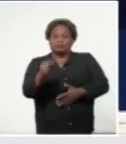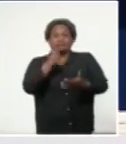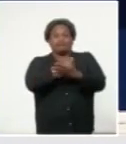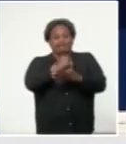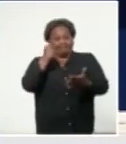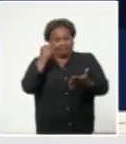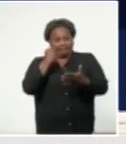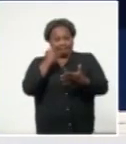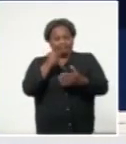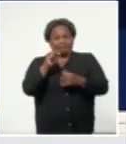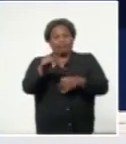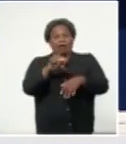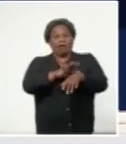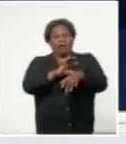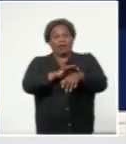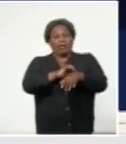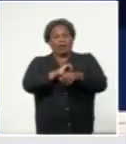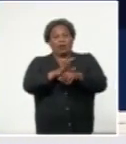with